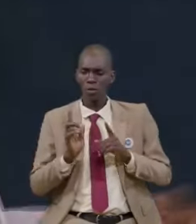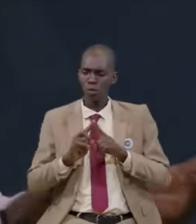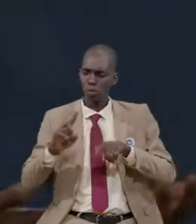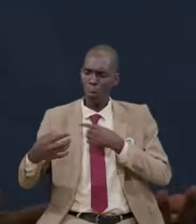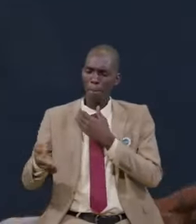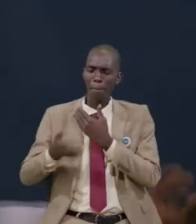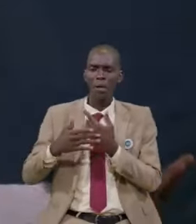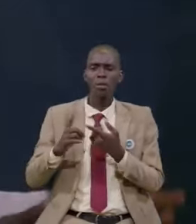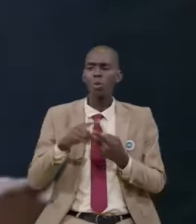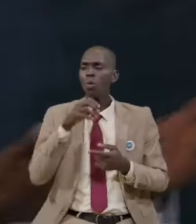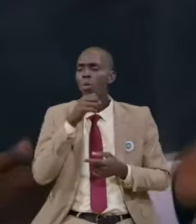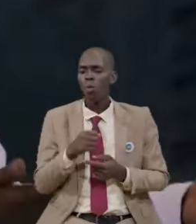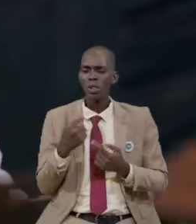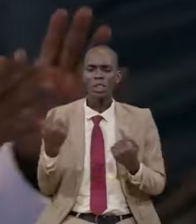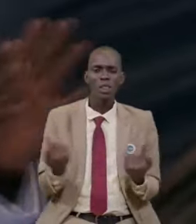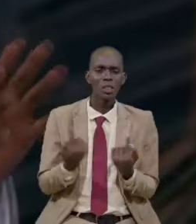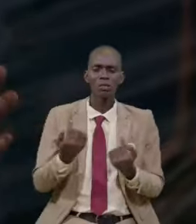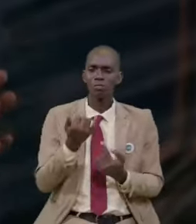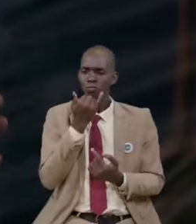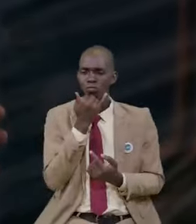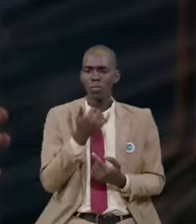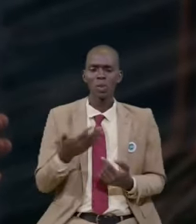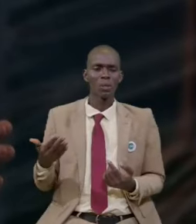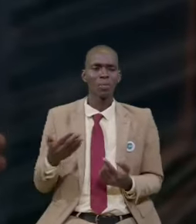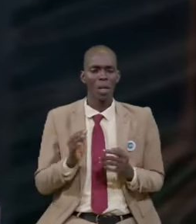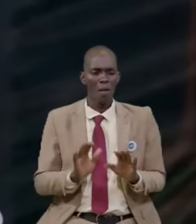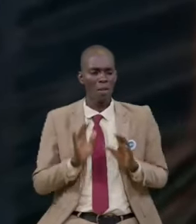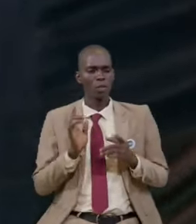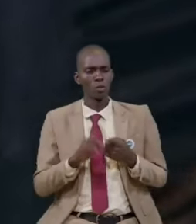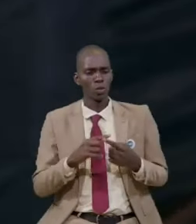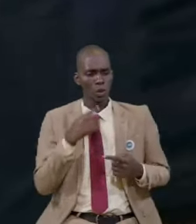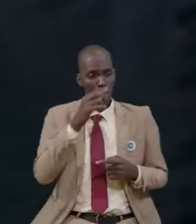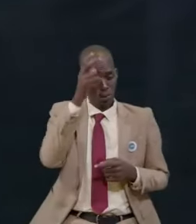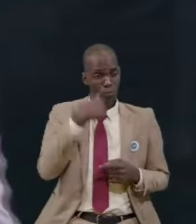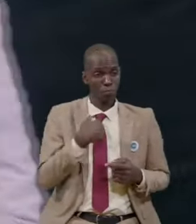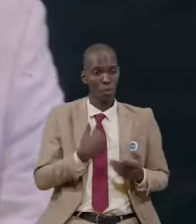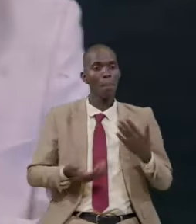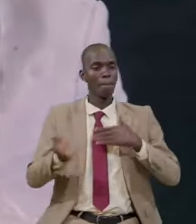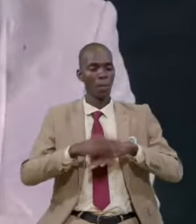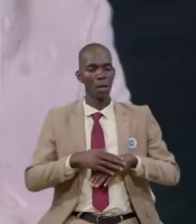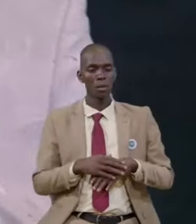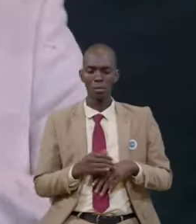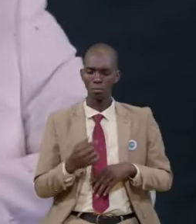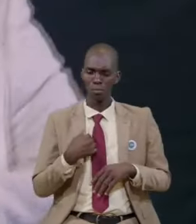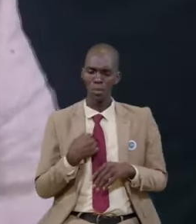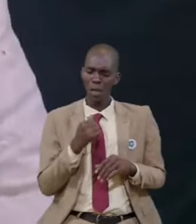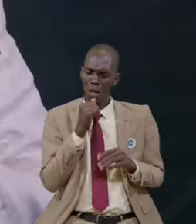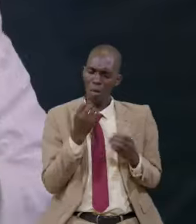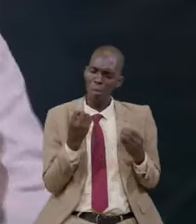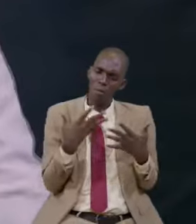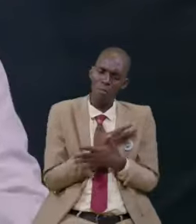devil and say, I am bad. No, I'm afraid of that. Happy is the man